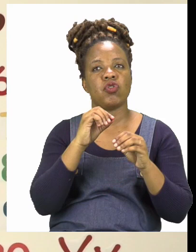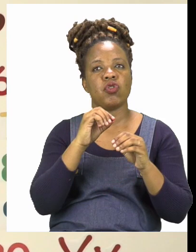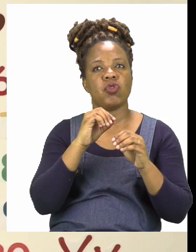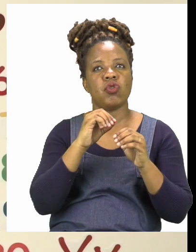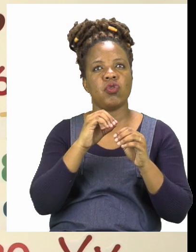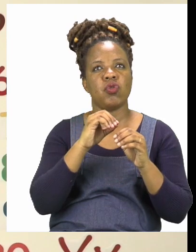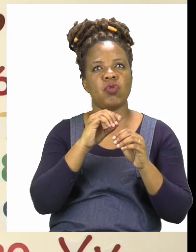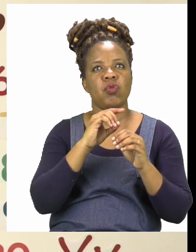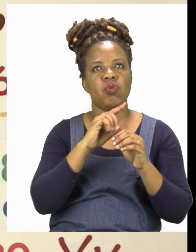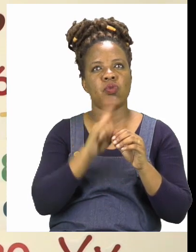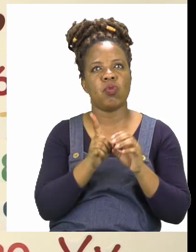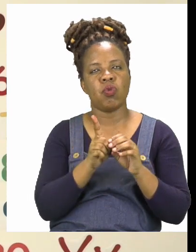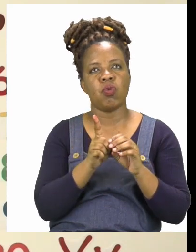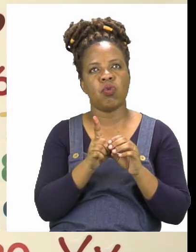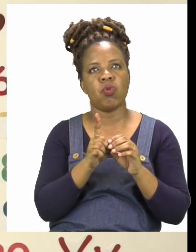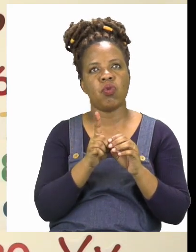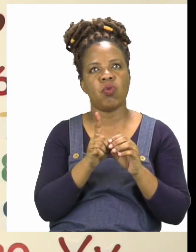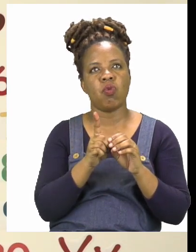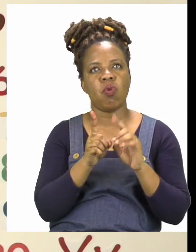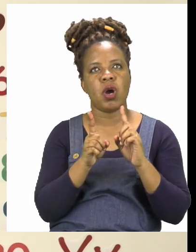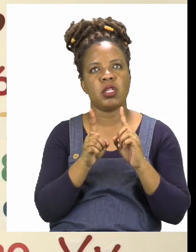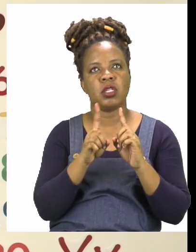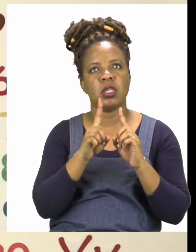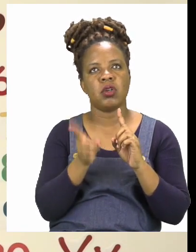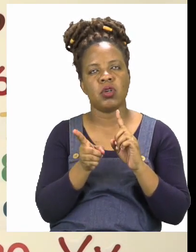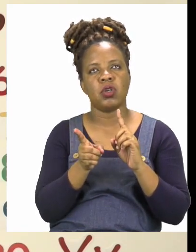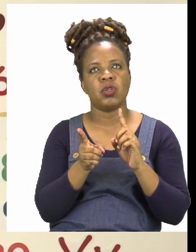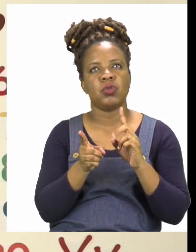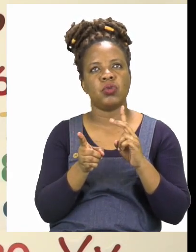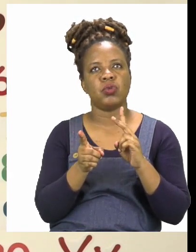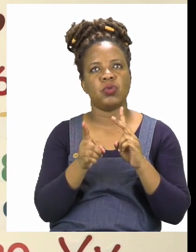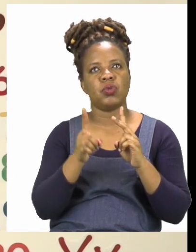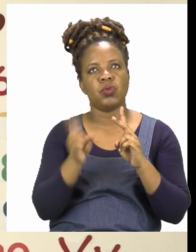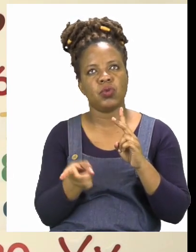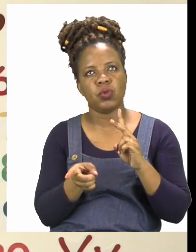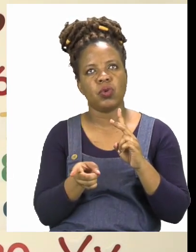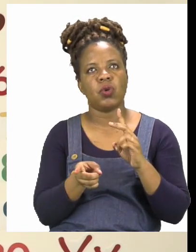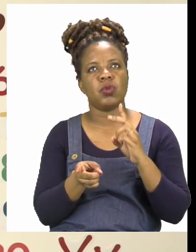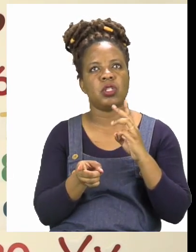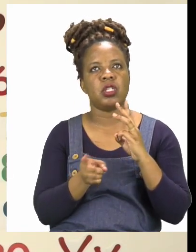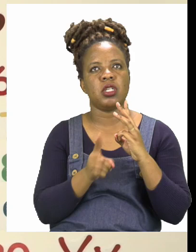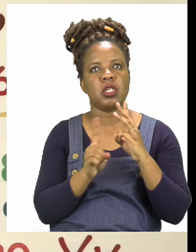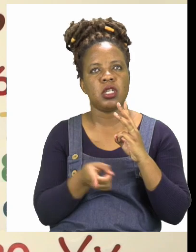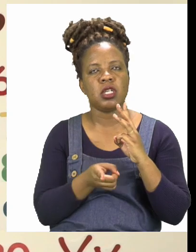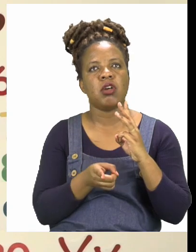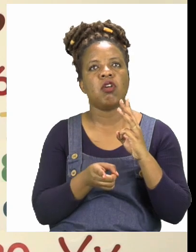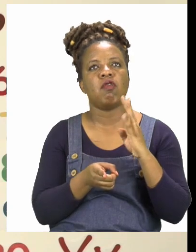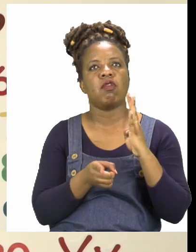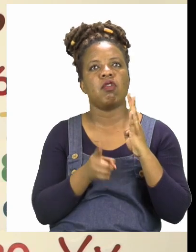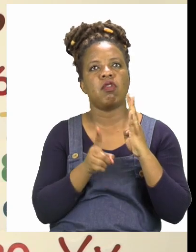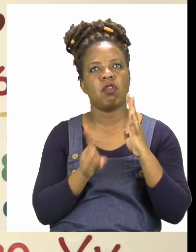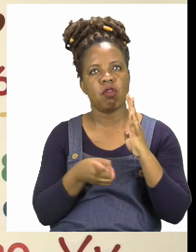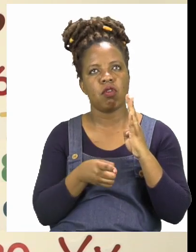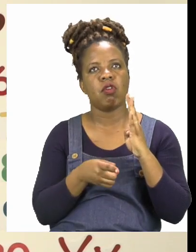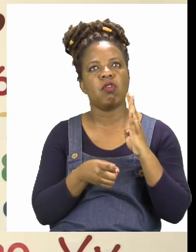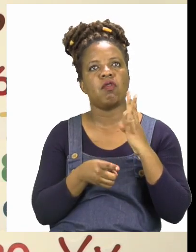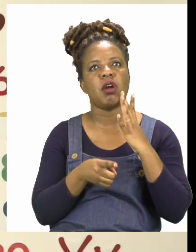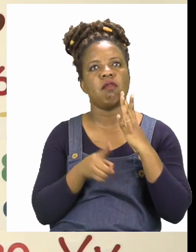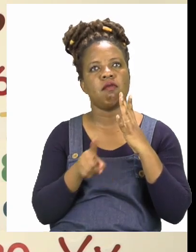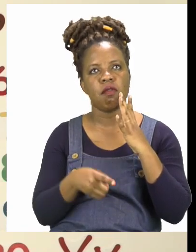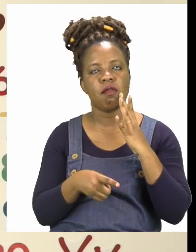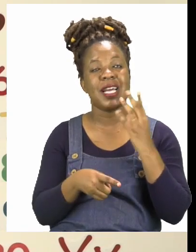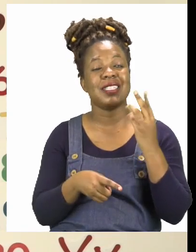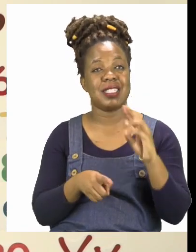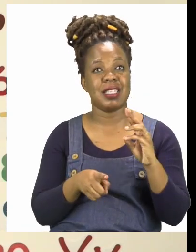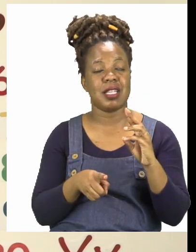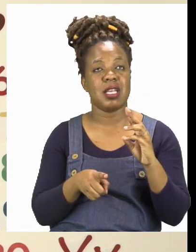us the time in terms of the hour, and our minute hand tells us the time in terms of the minutes.